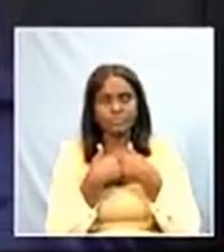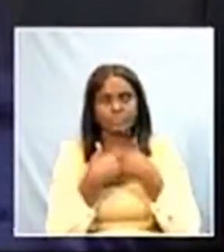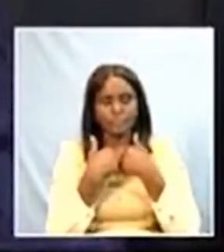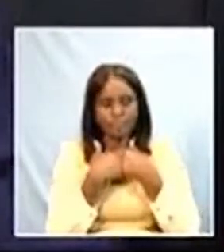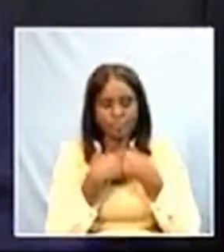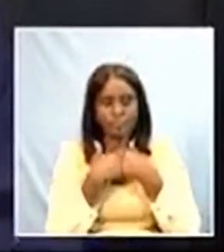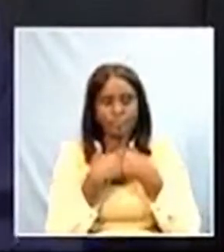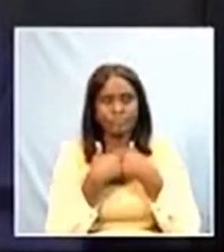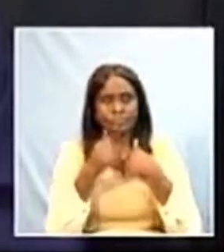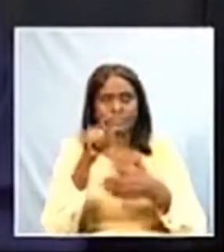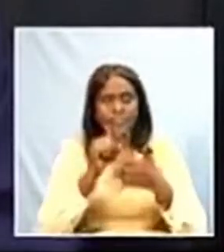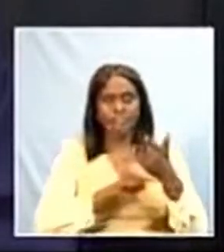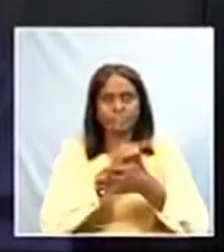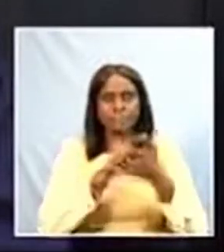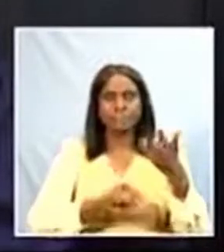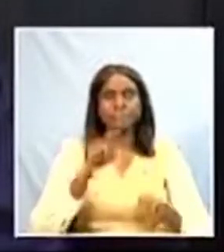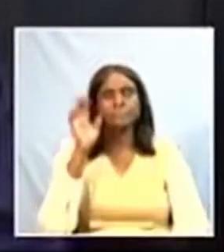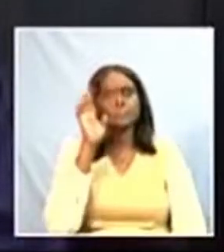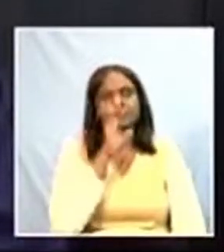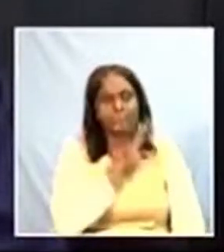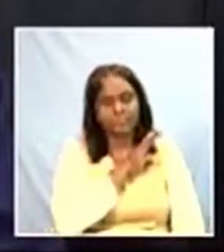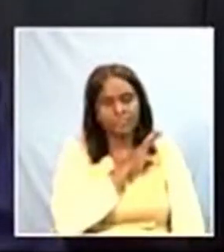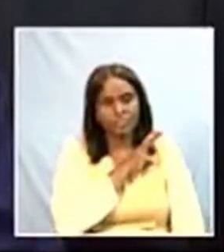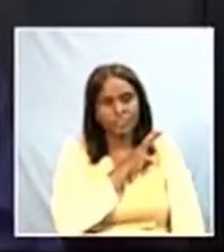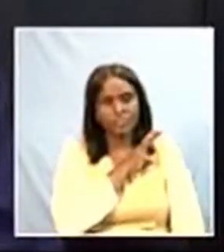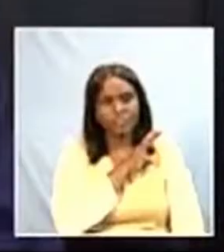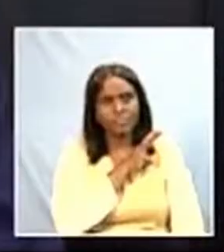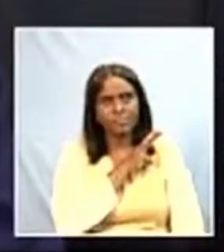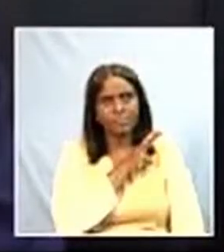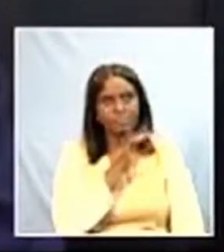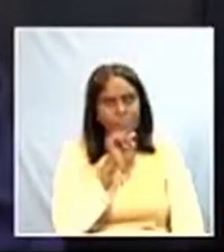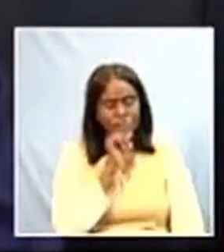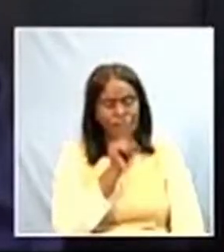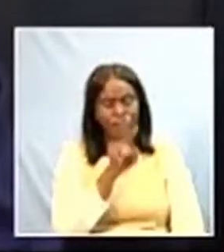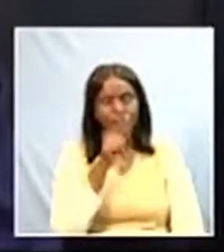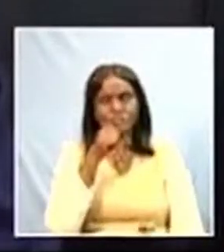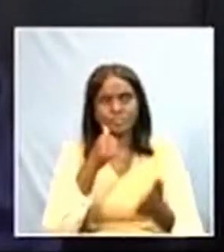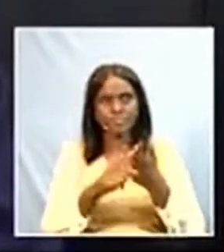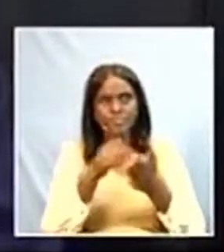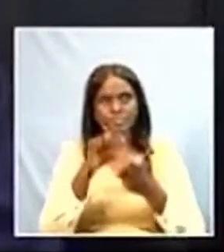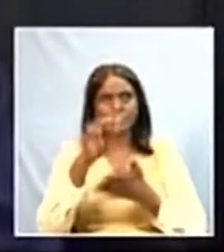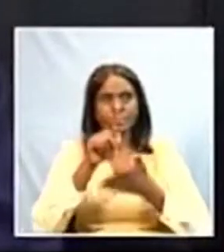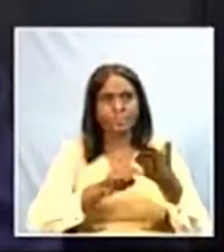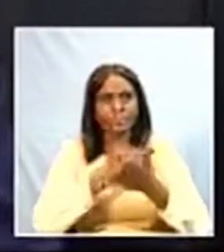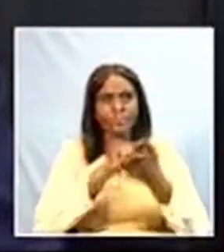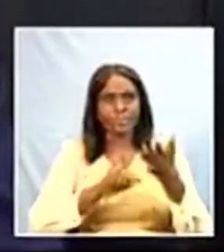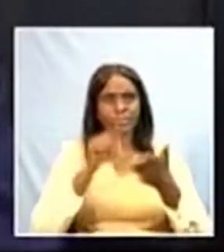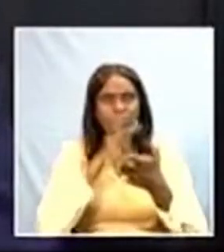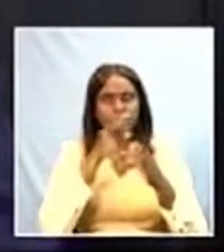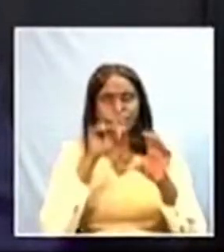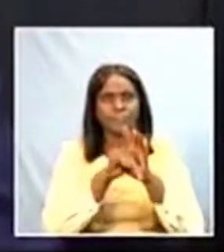since then been terminated. The letter of termination